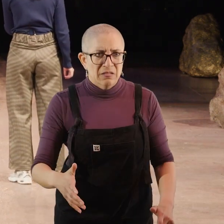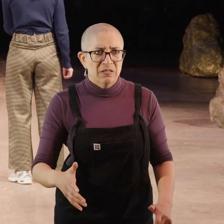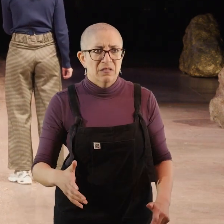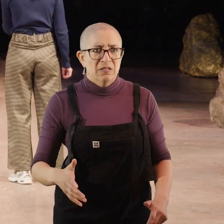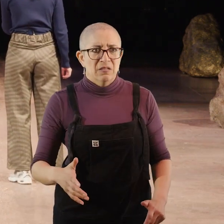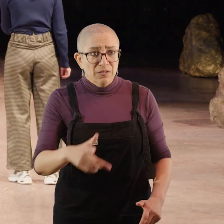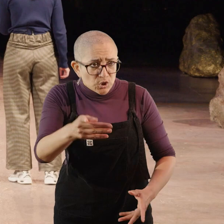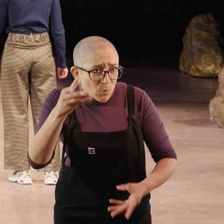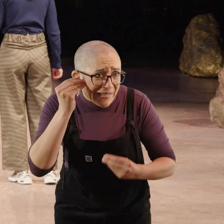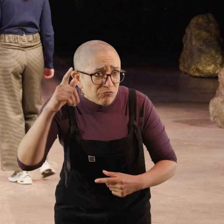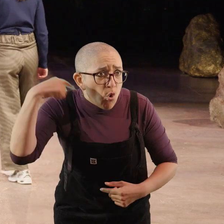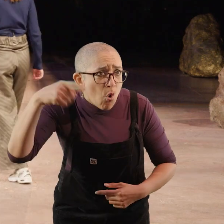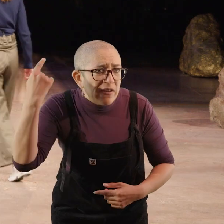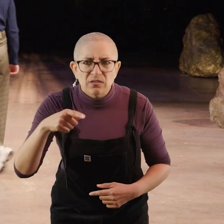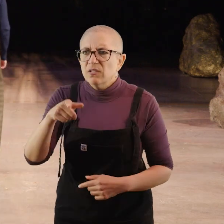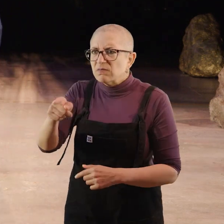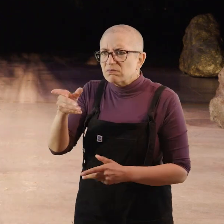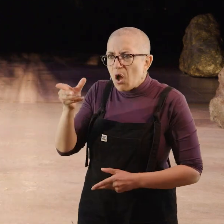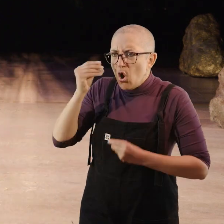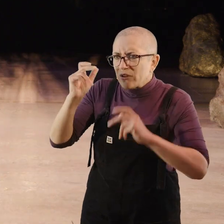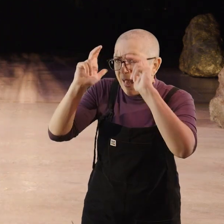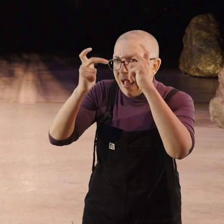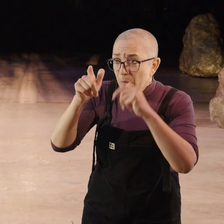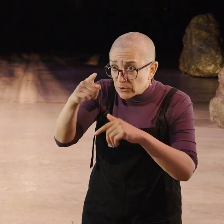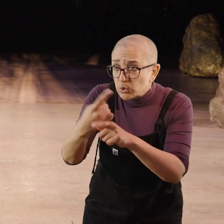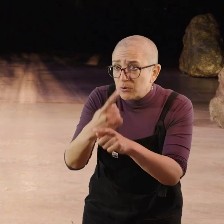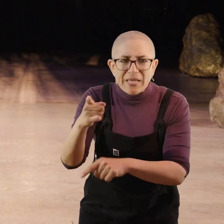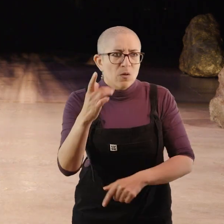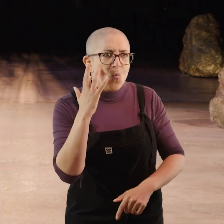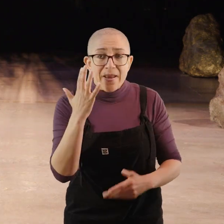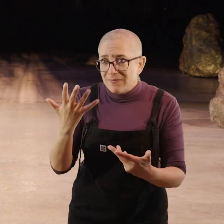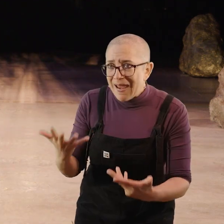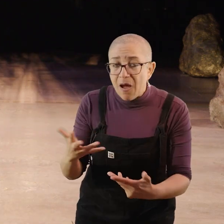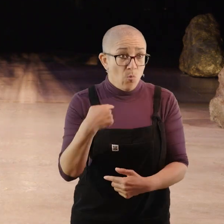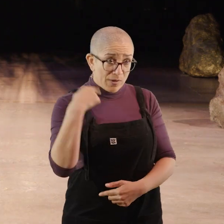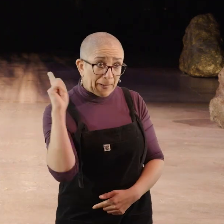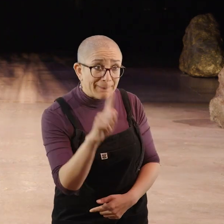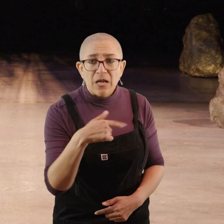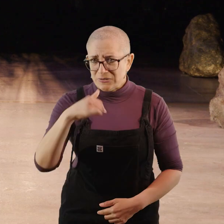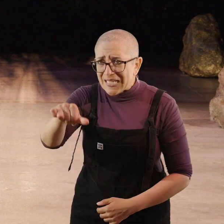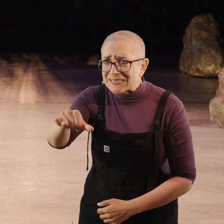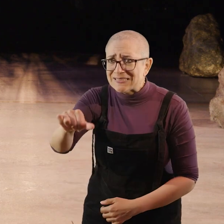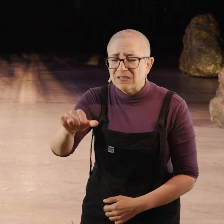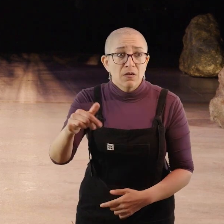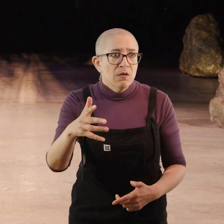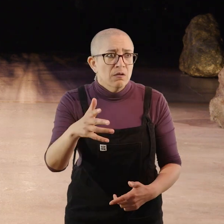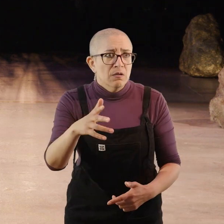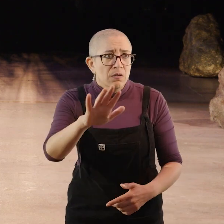Didst thou not hear a noise? I heard the owl scream and the crickets cry. Did not you speak? When? Now. As I descended? Aye.